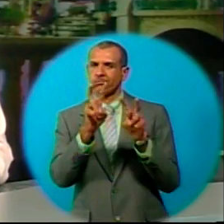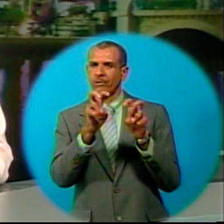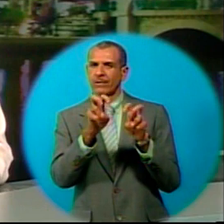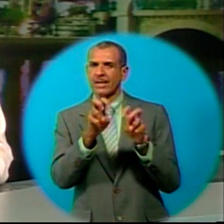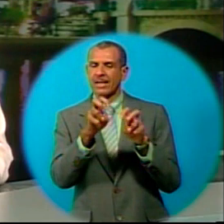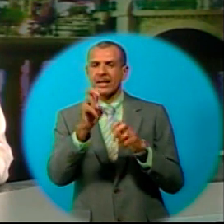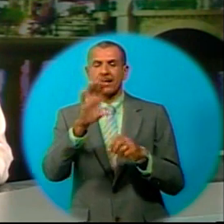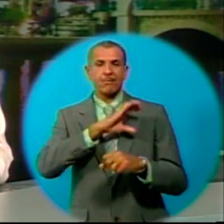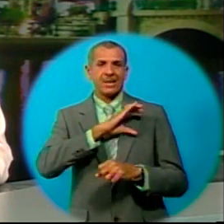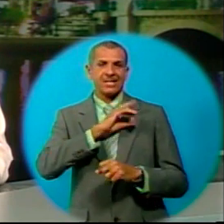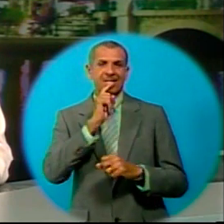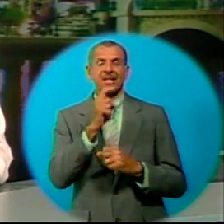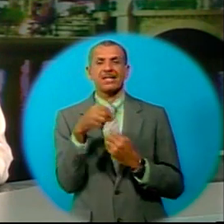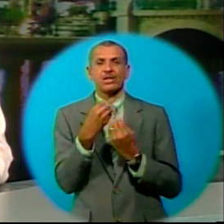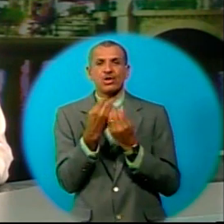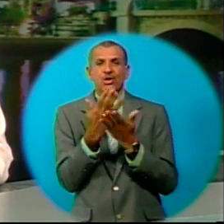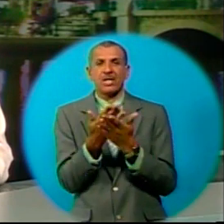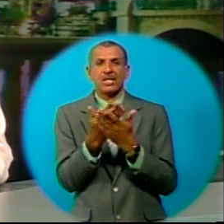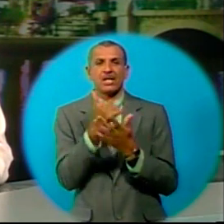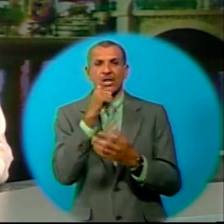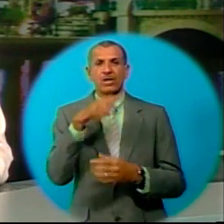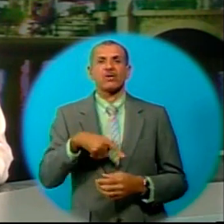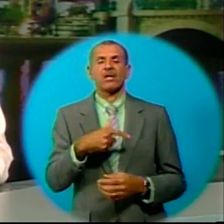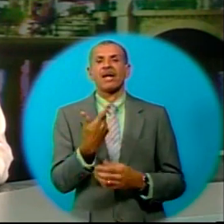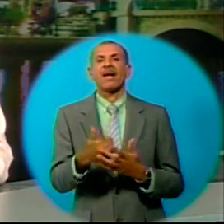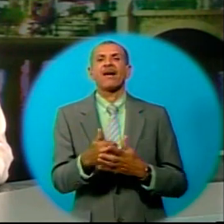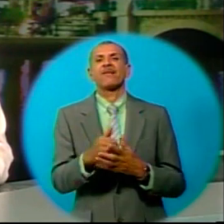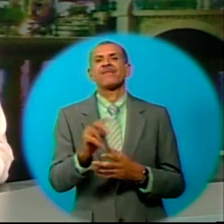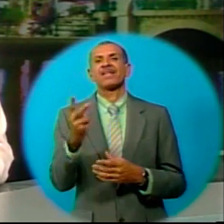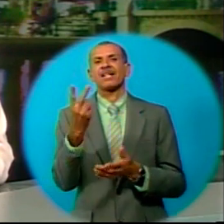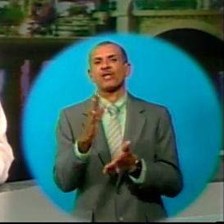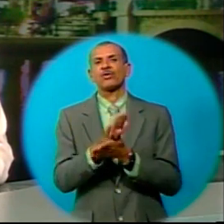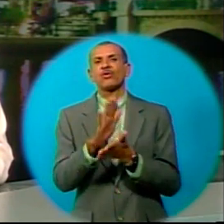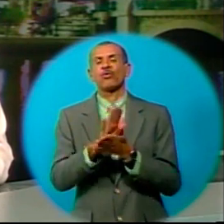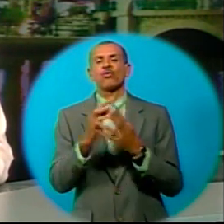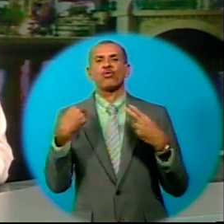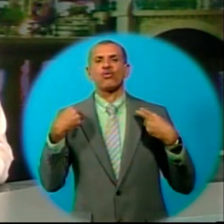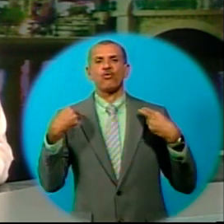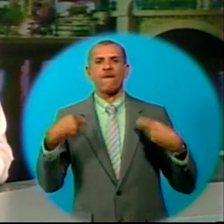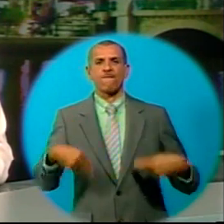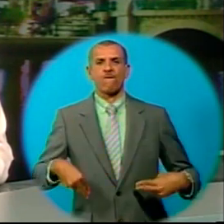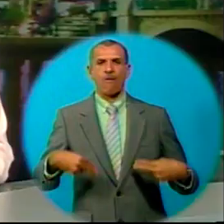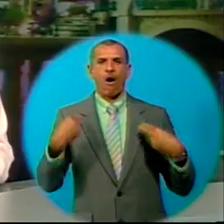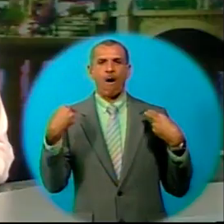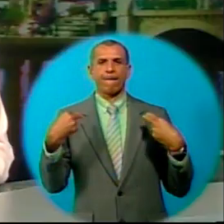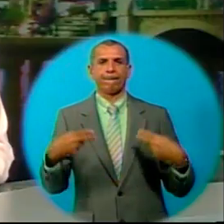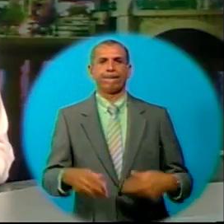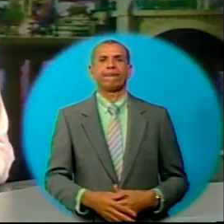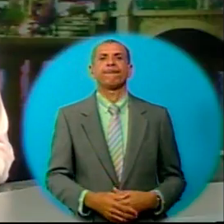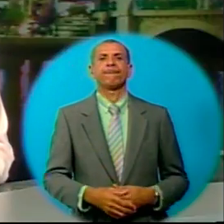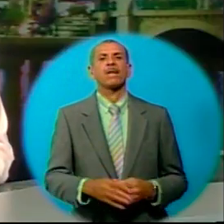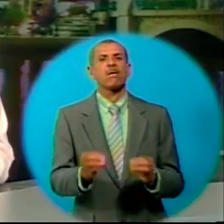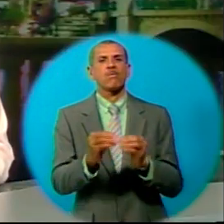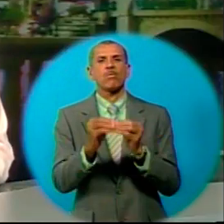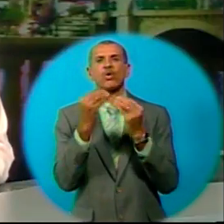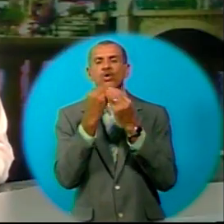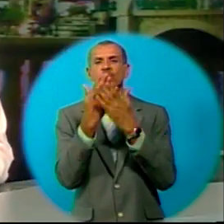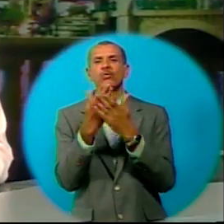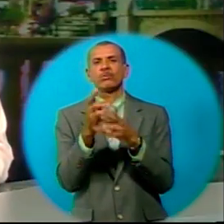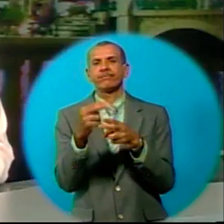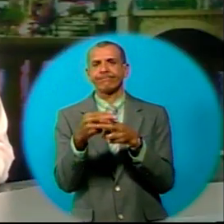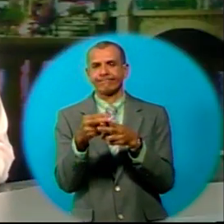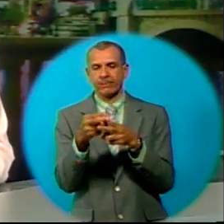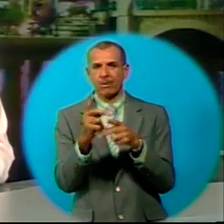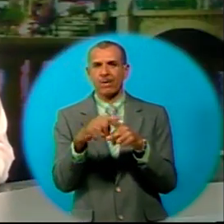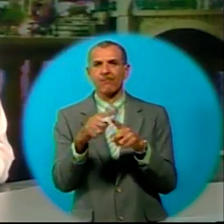Police say reports suggest the girl was posing in a secondary school uniform. We'll have more news in just